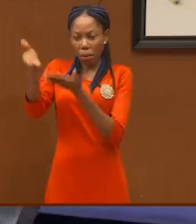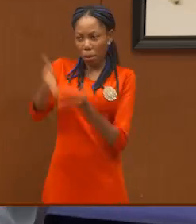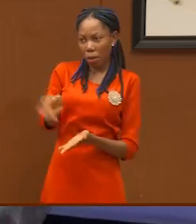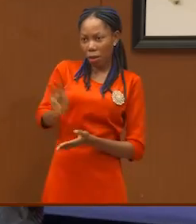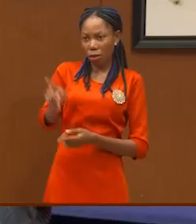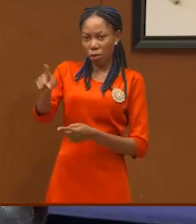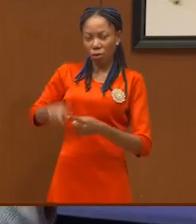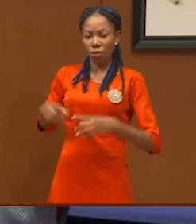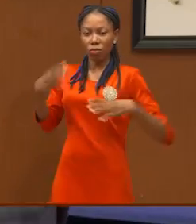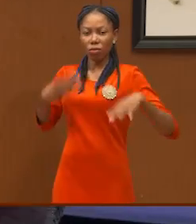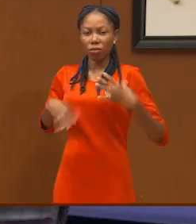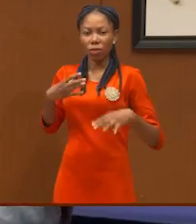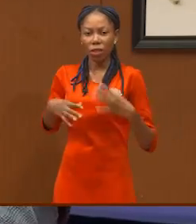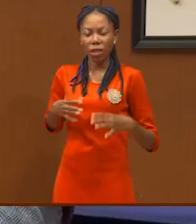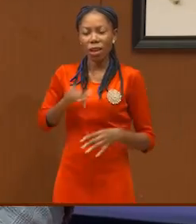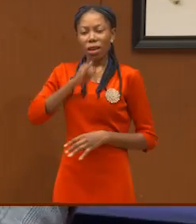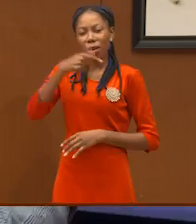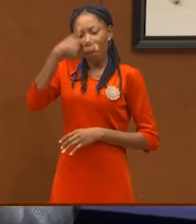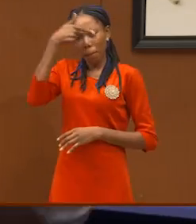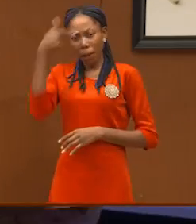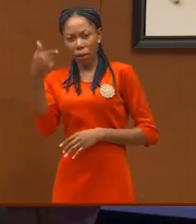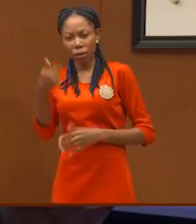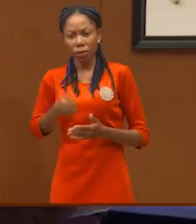doesn't yield to my own, to my